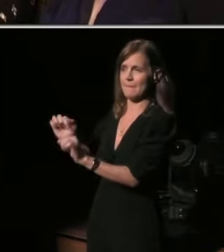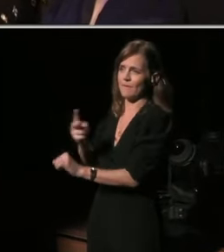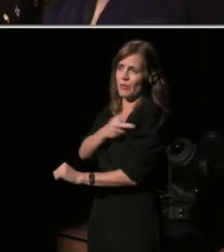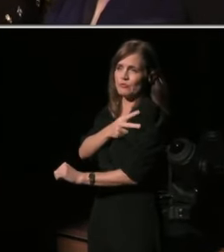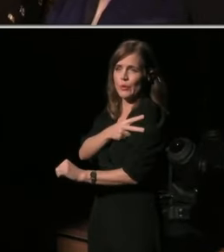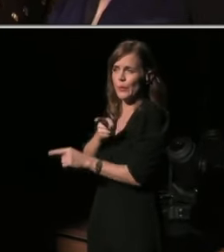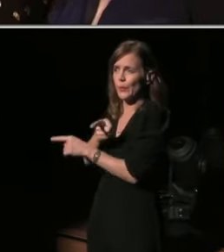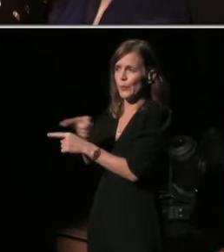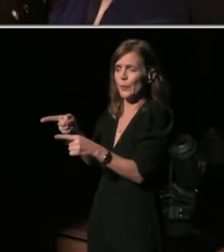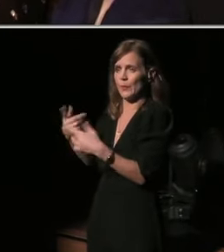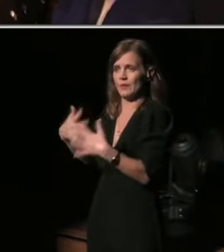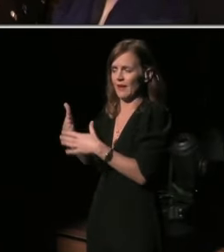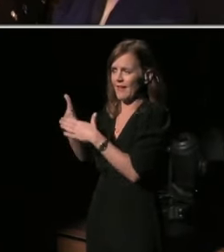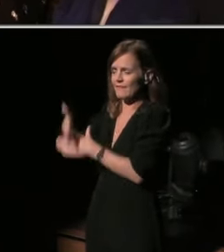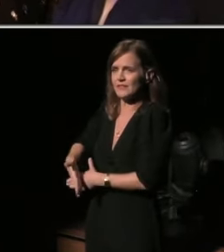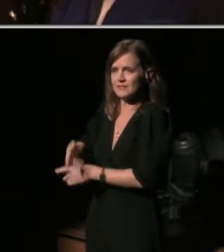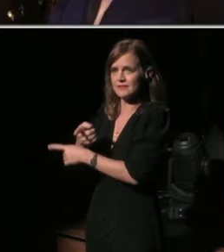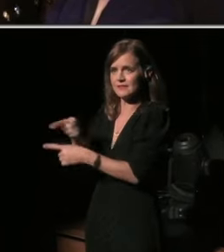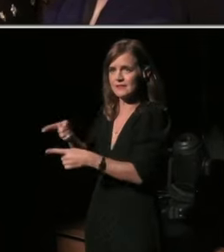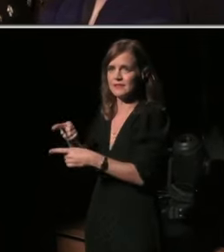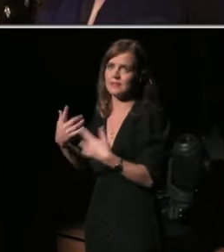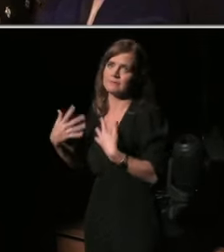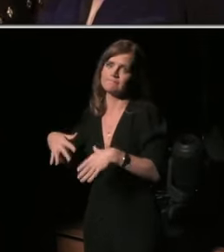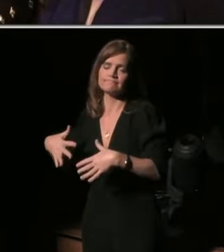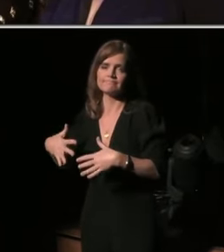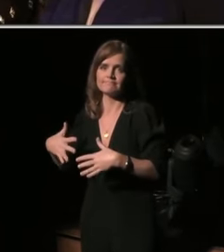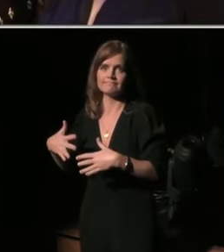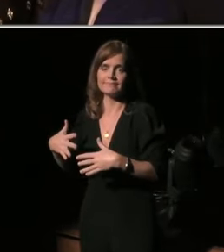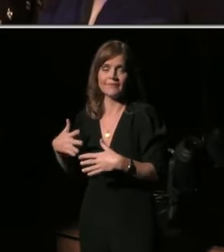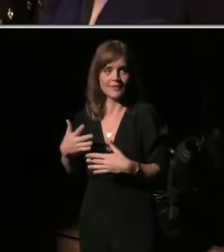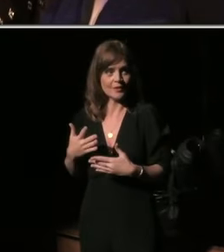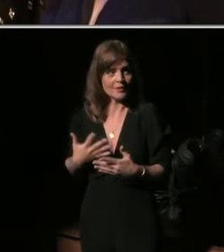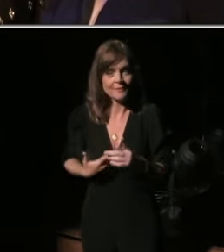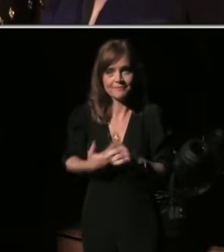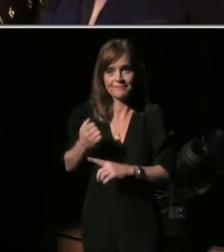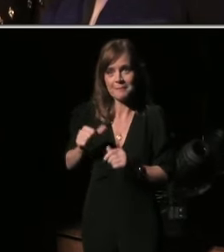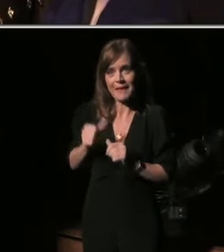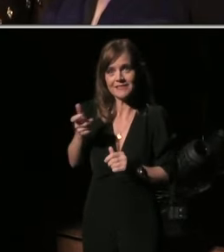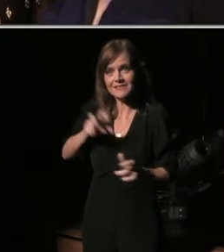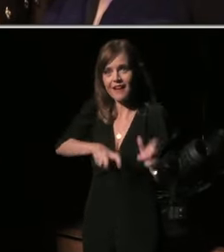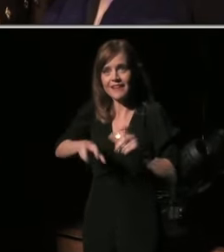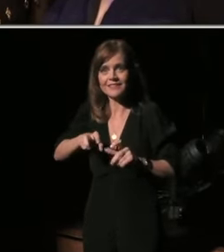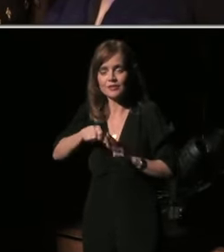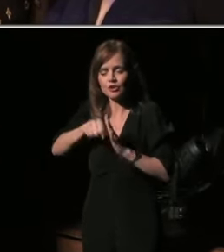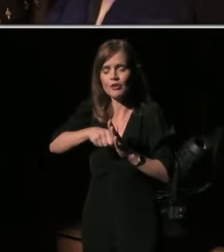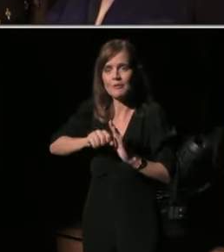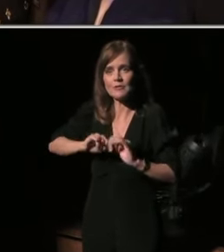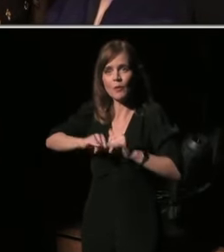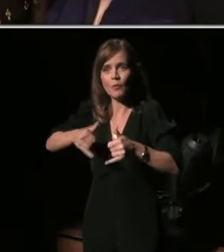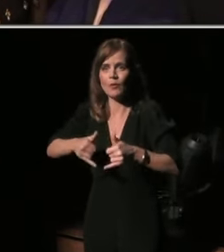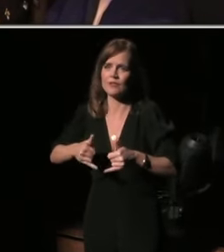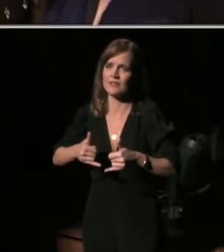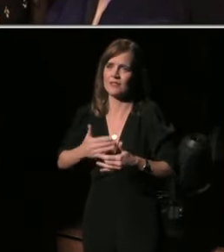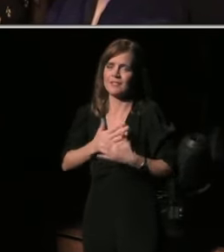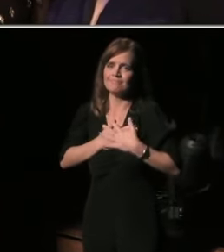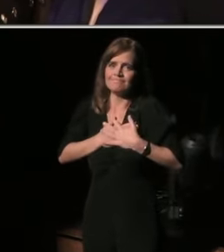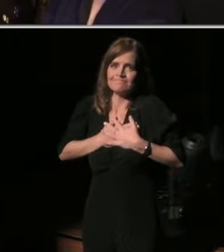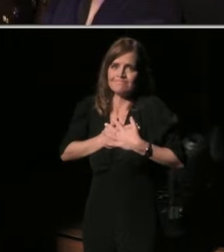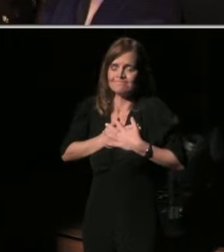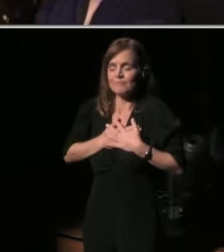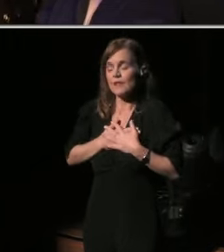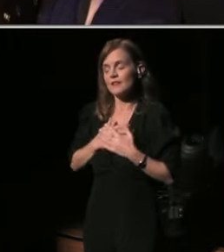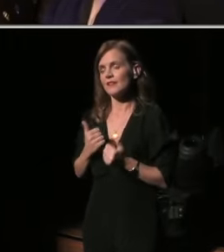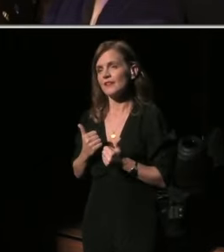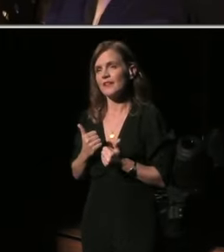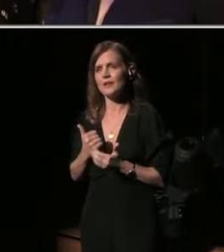efforts. It's great we've got the Best Science Documentary Award, because really at the heart of this all, it was great to tell a